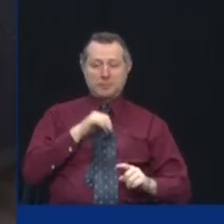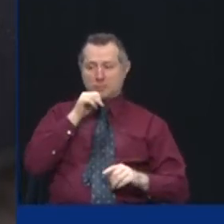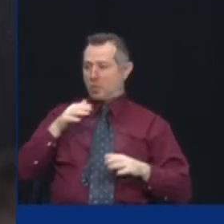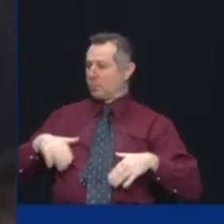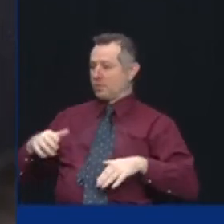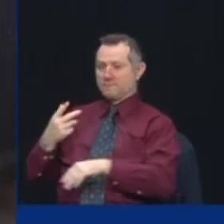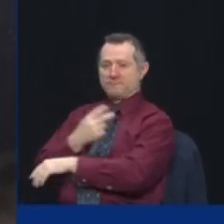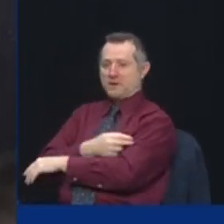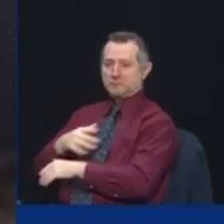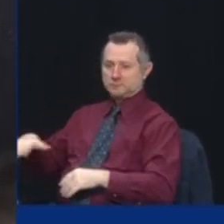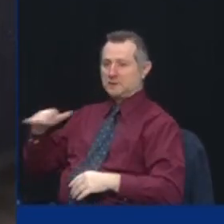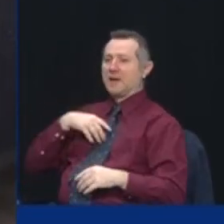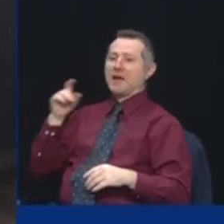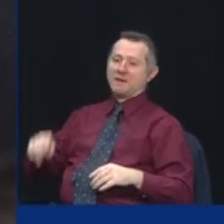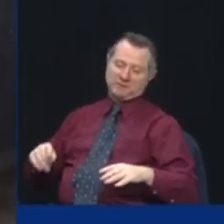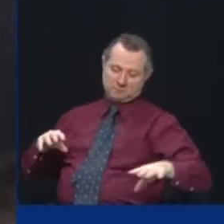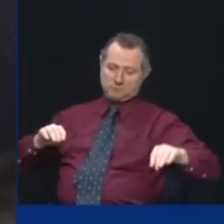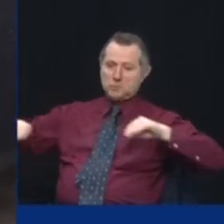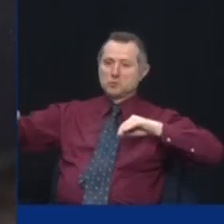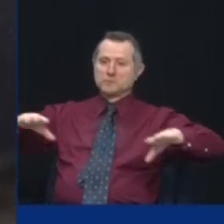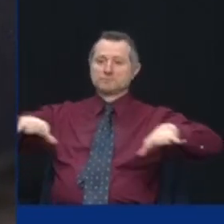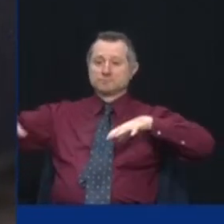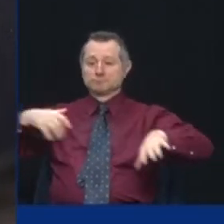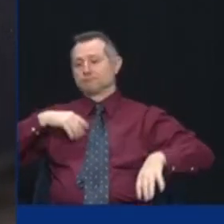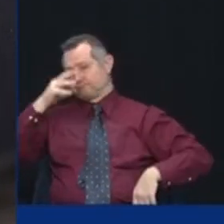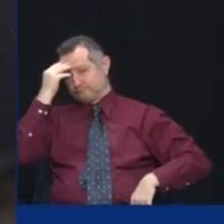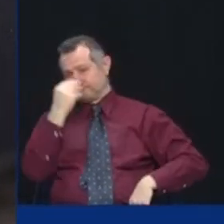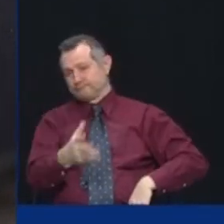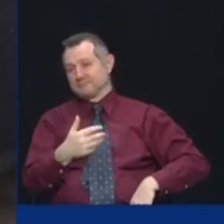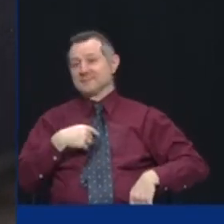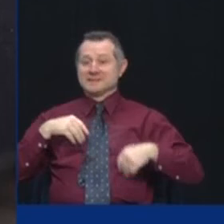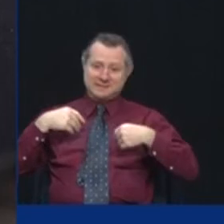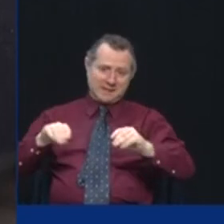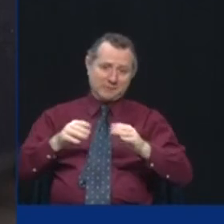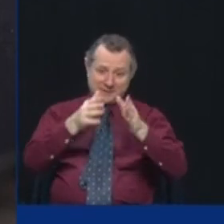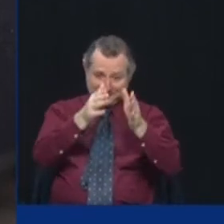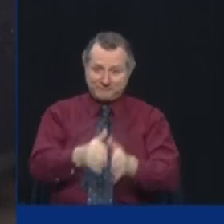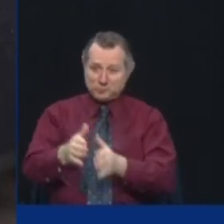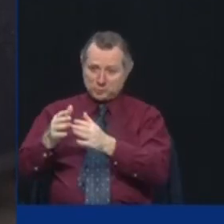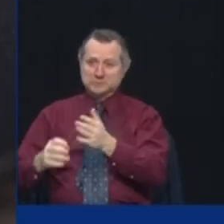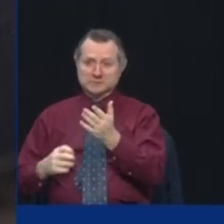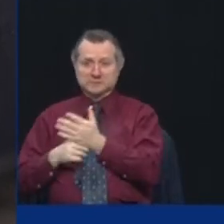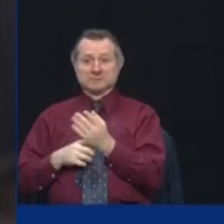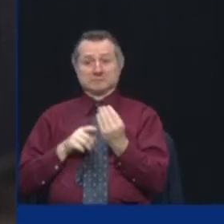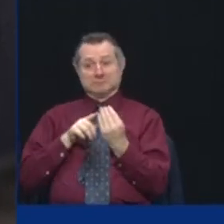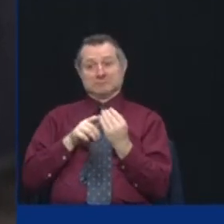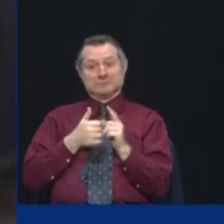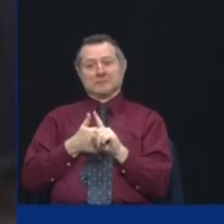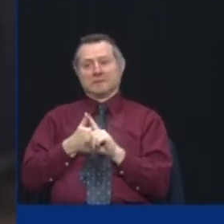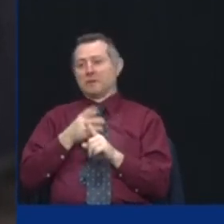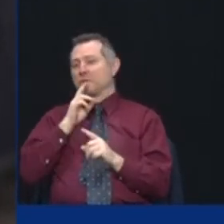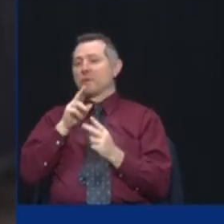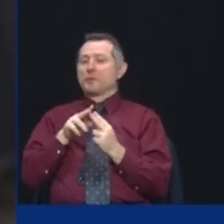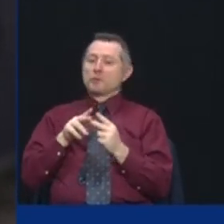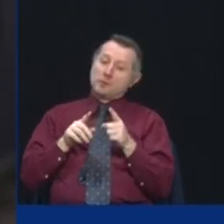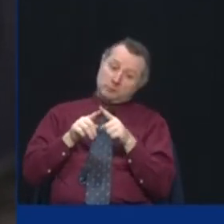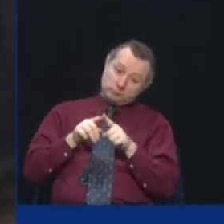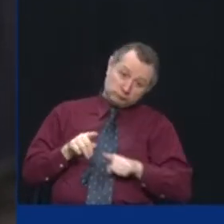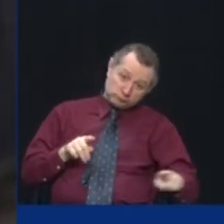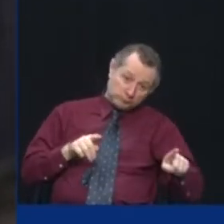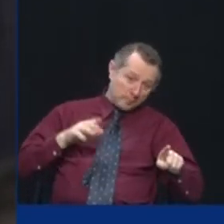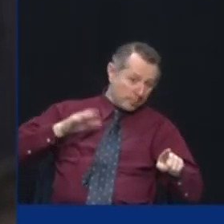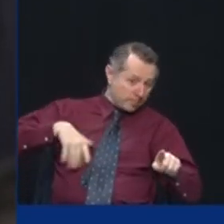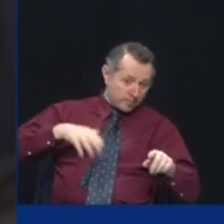tickets on an individual basis, they will go into one of those two areas, either unvaccinated or vaccinated, because we will